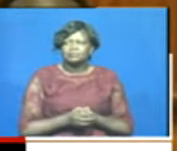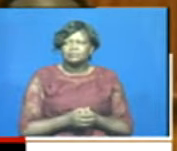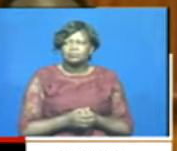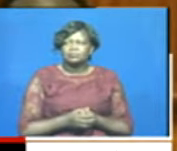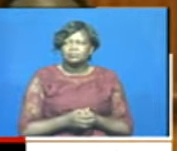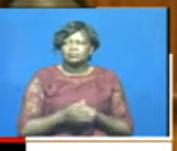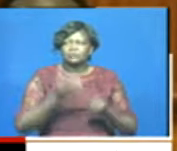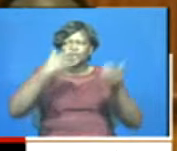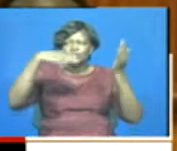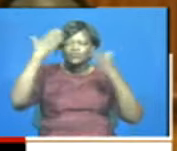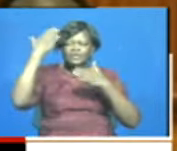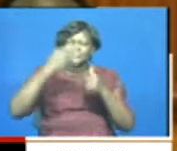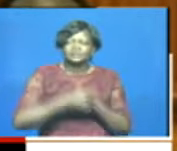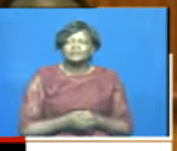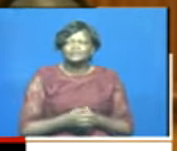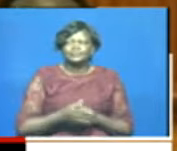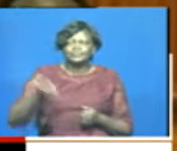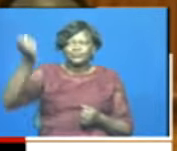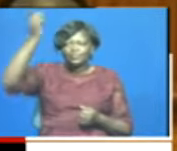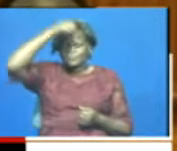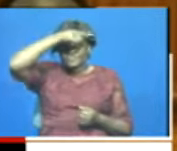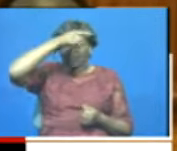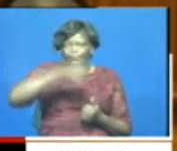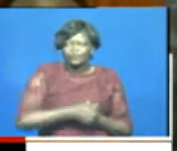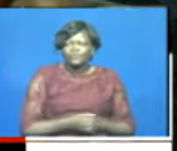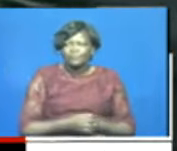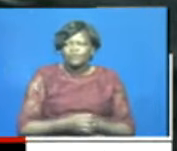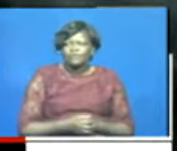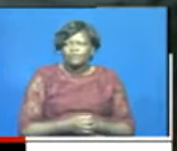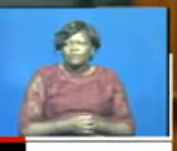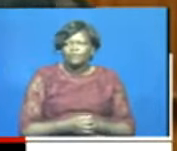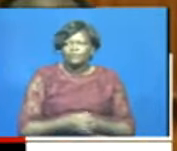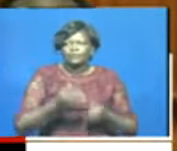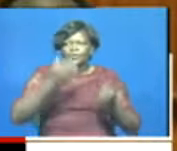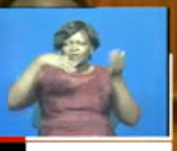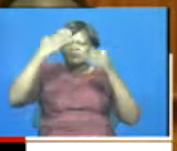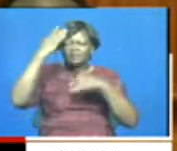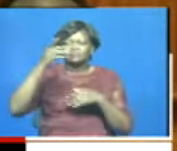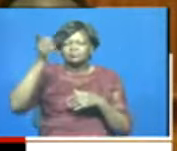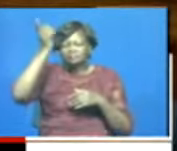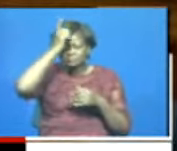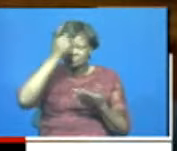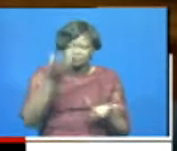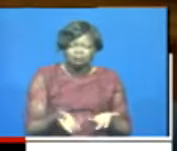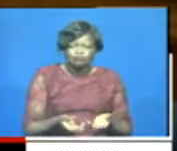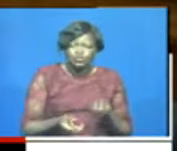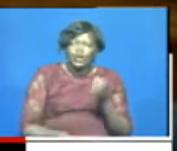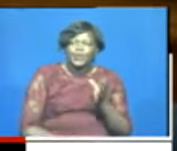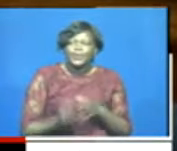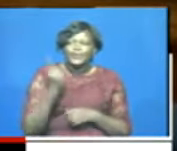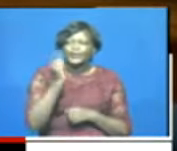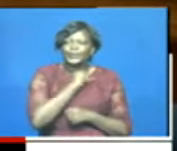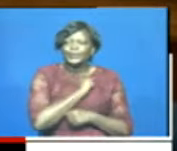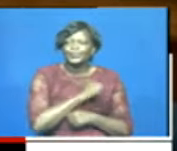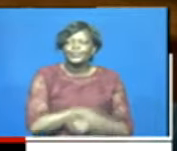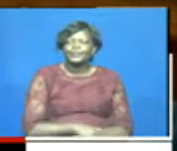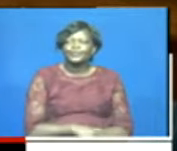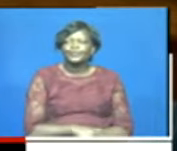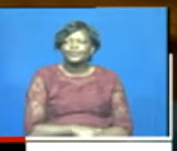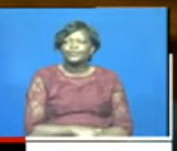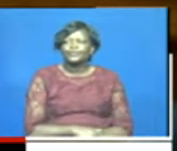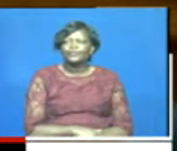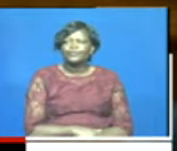university degree. A university degree has been produced. The nature of the